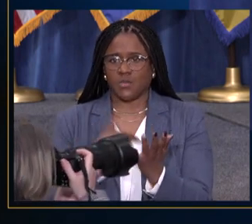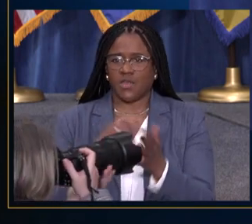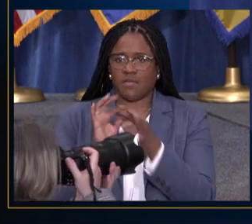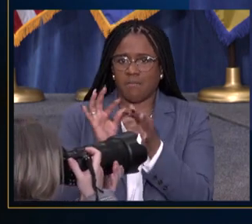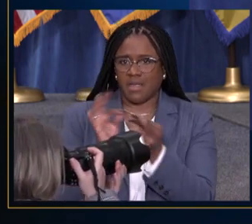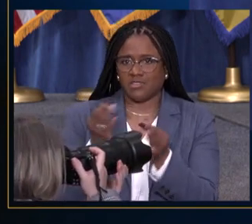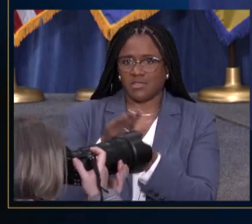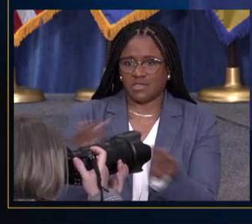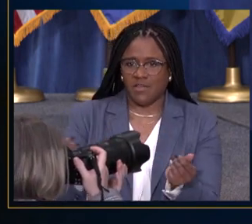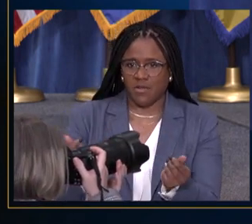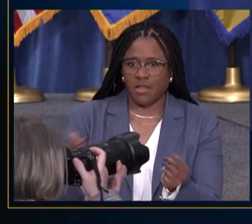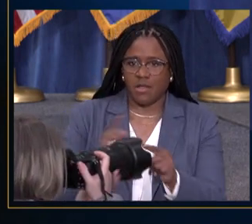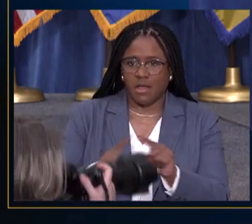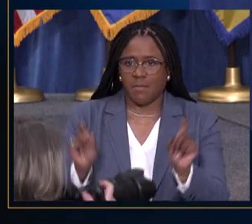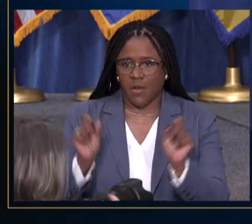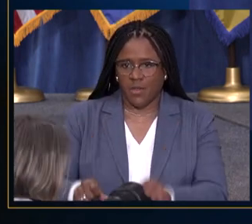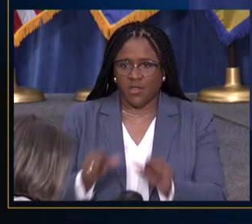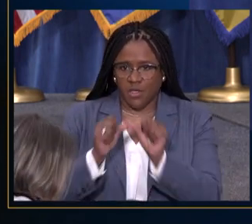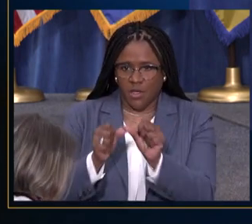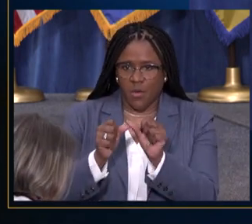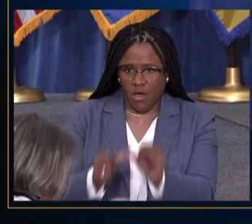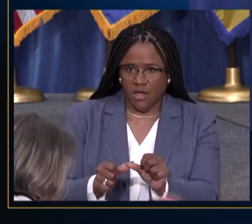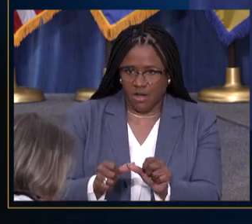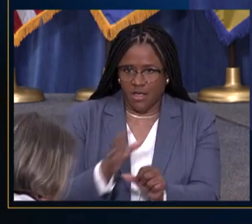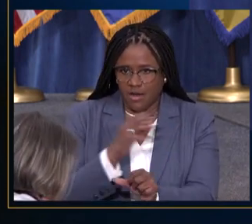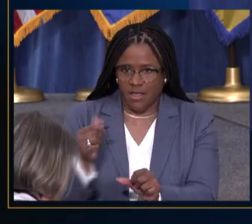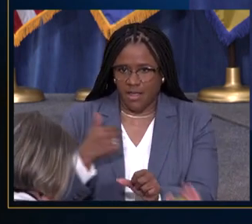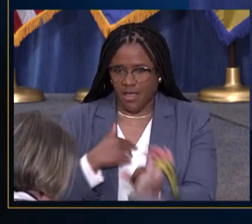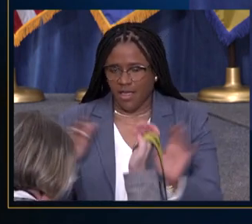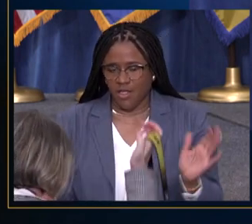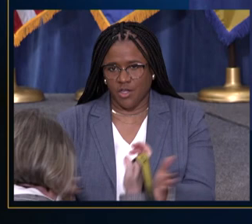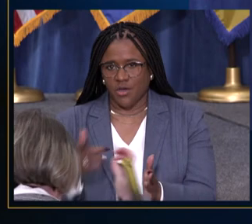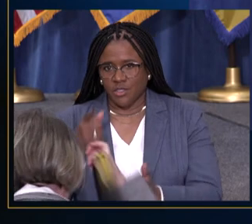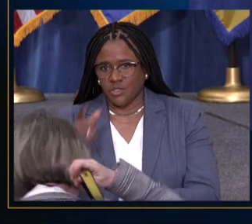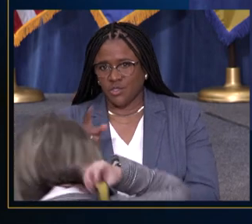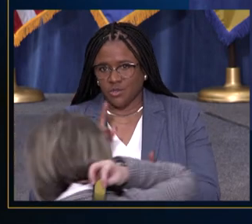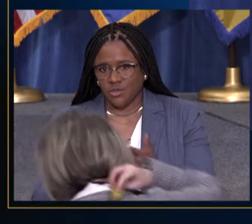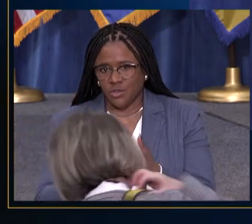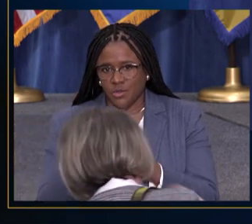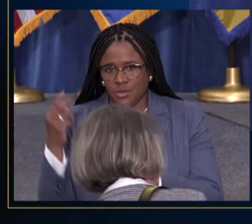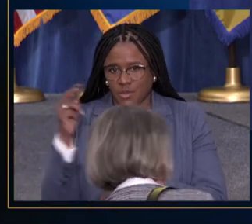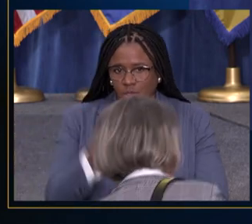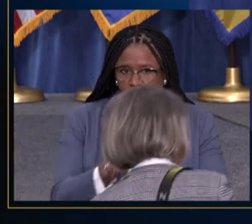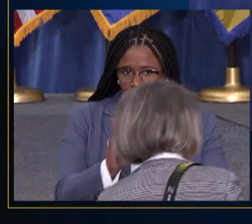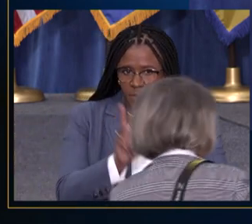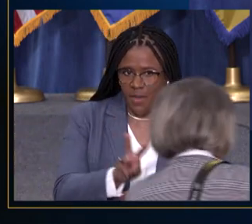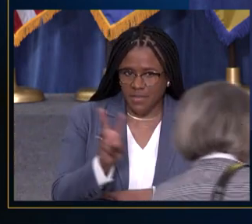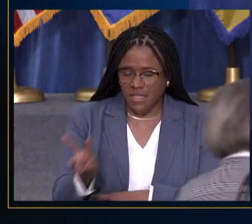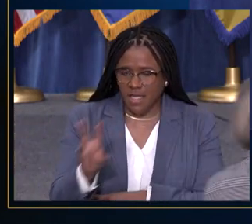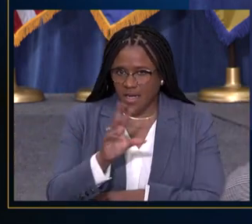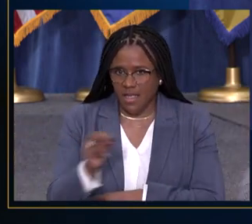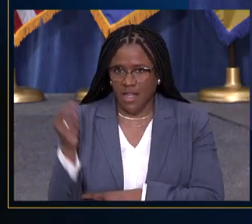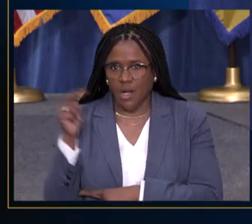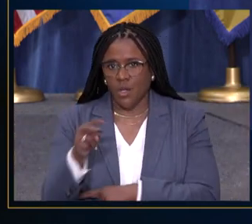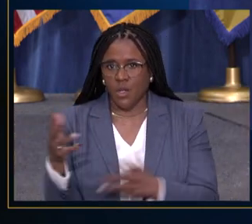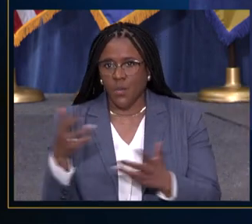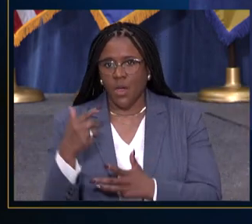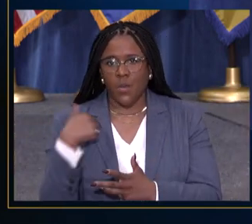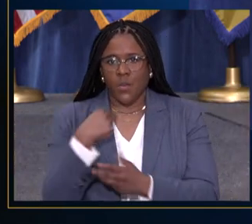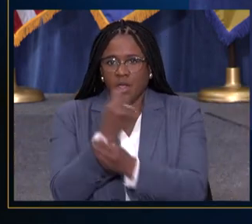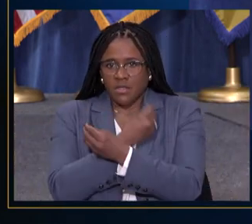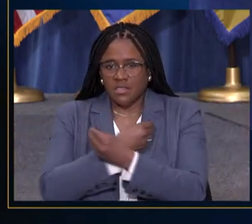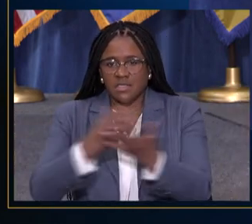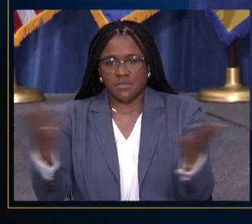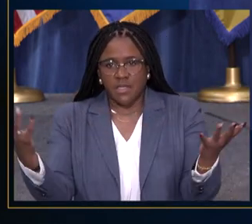but could go on. And I urge you to look at our websites, look at what we're putting out, and tell